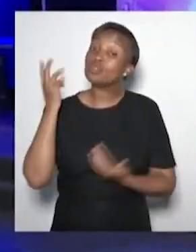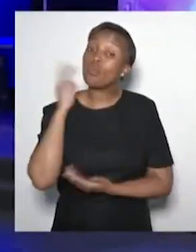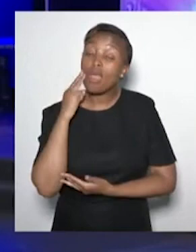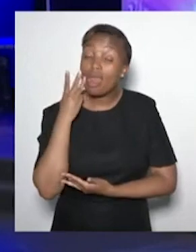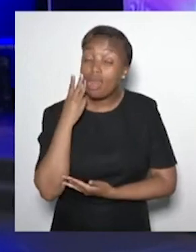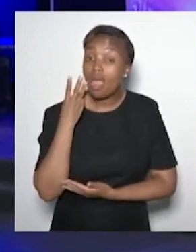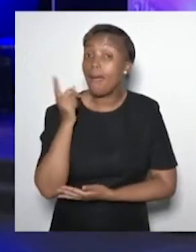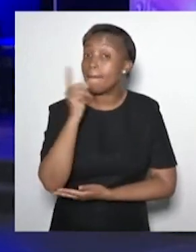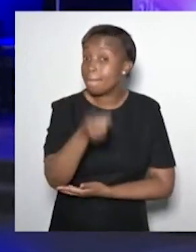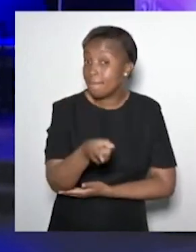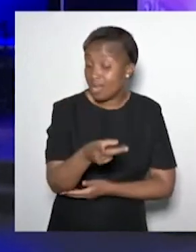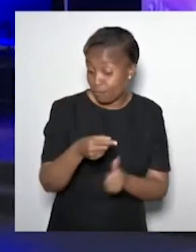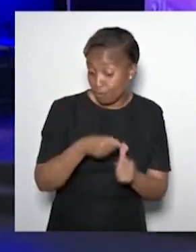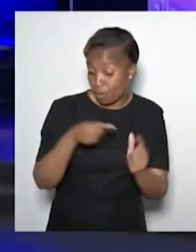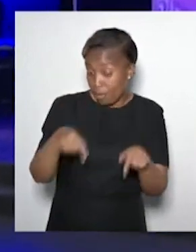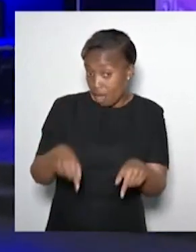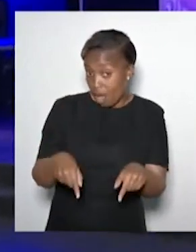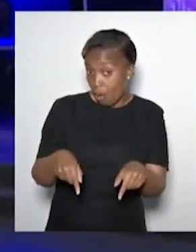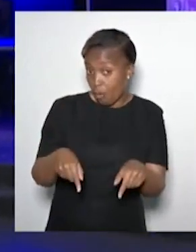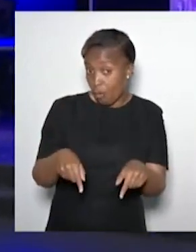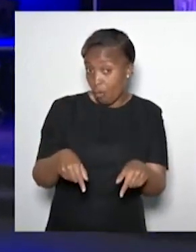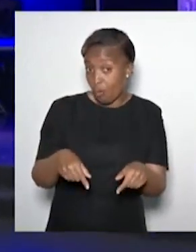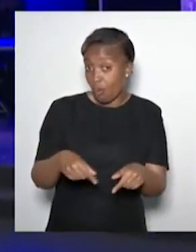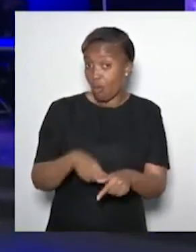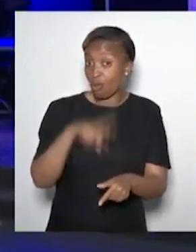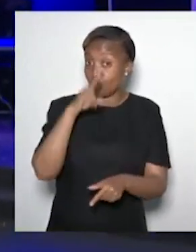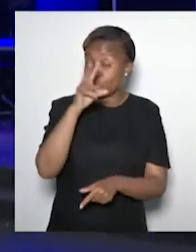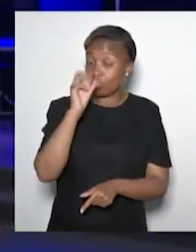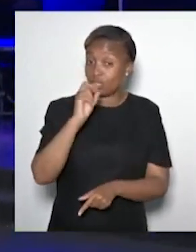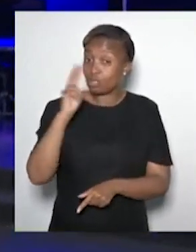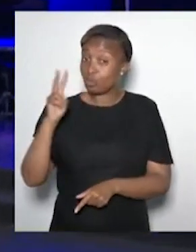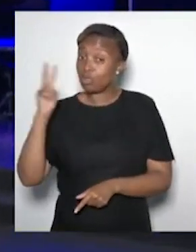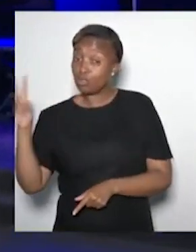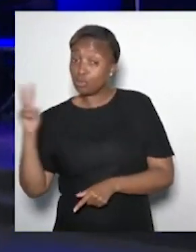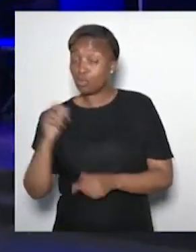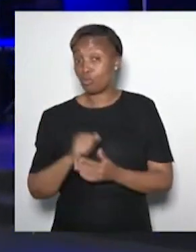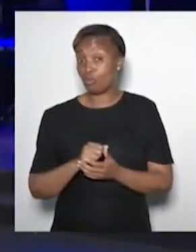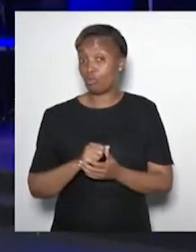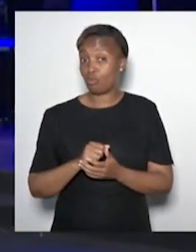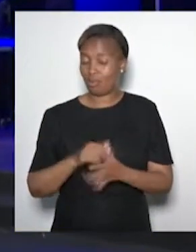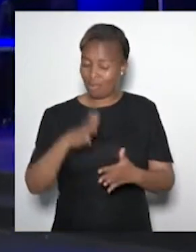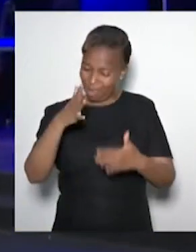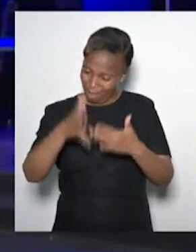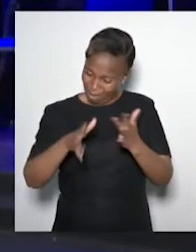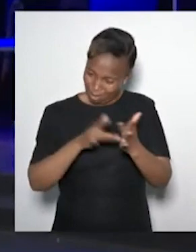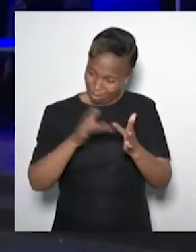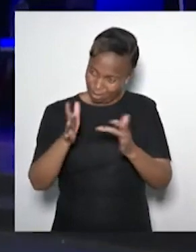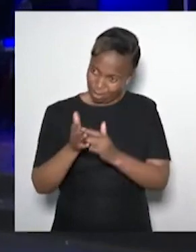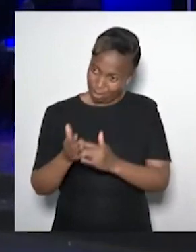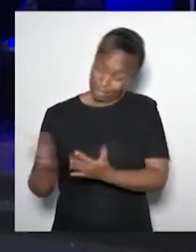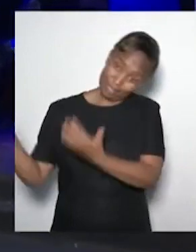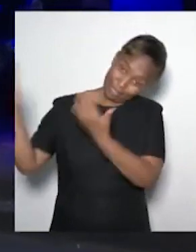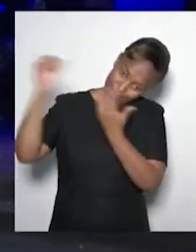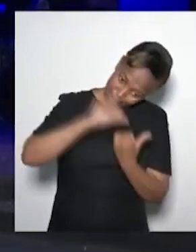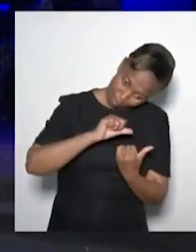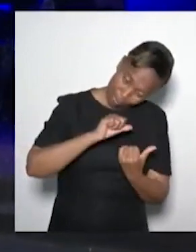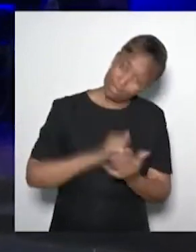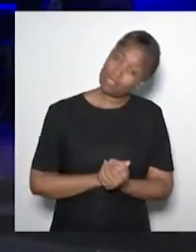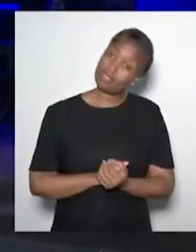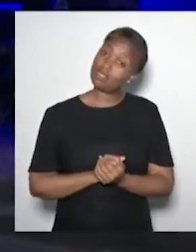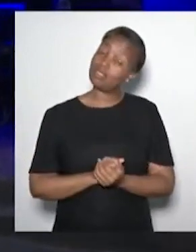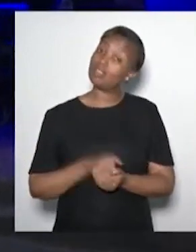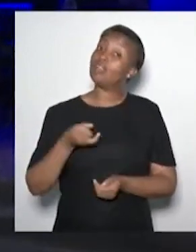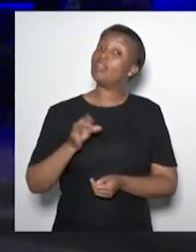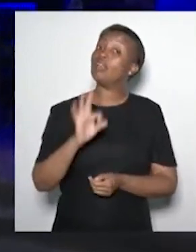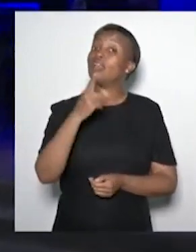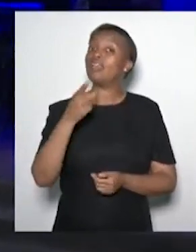But from now on, from 2022 until Jesus come, if I